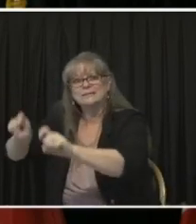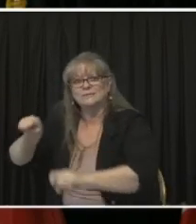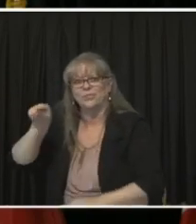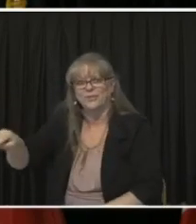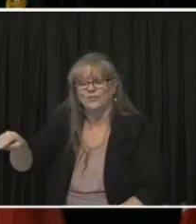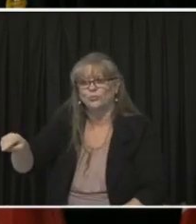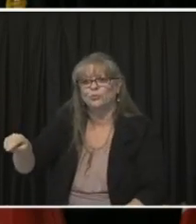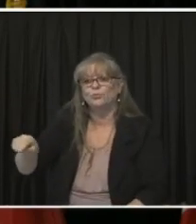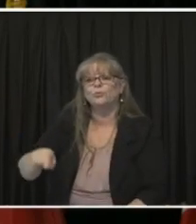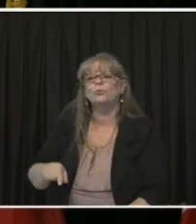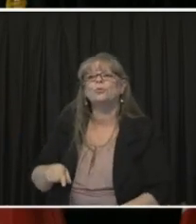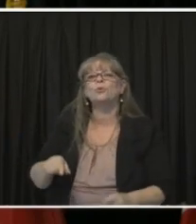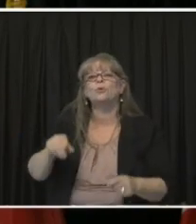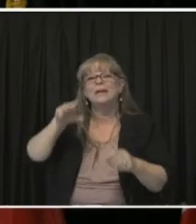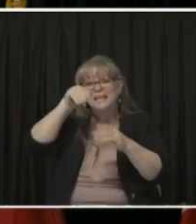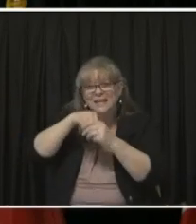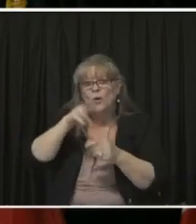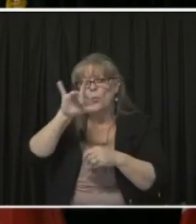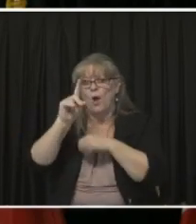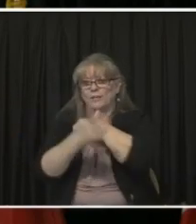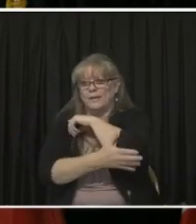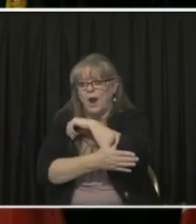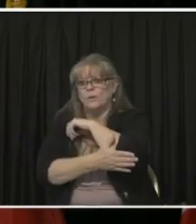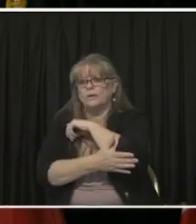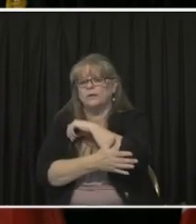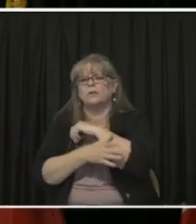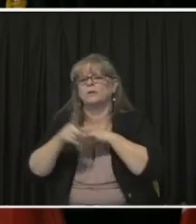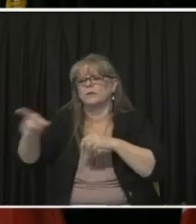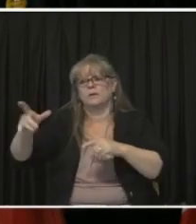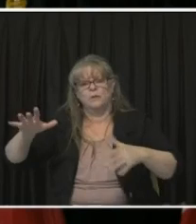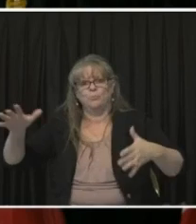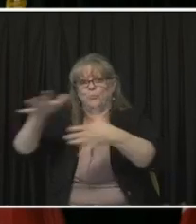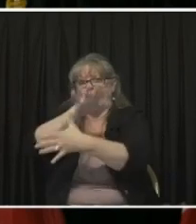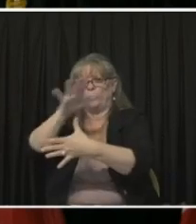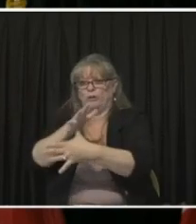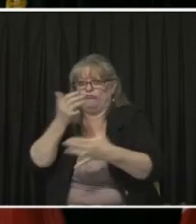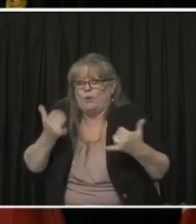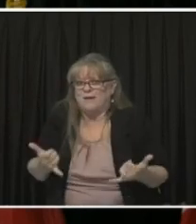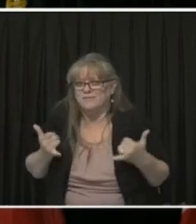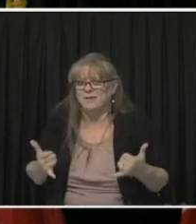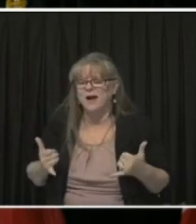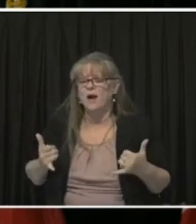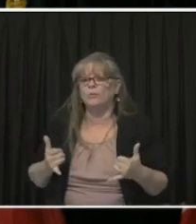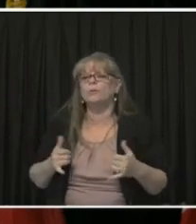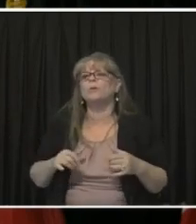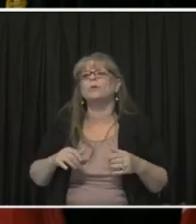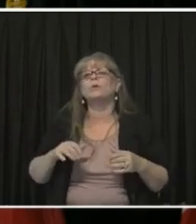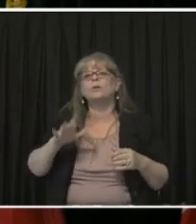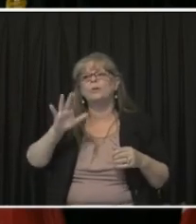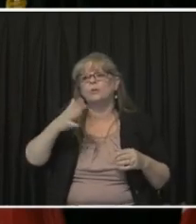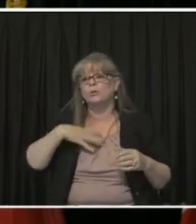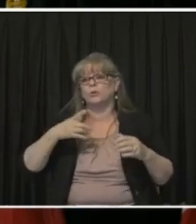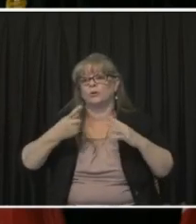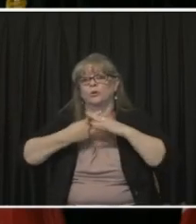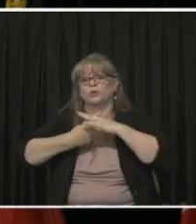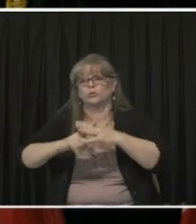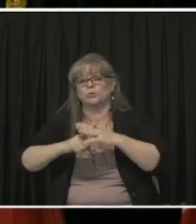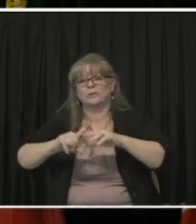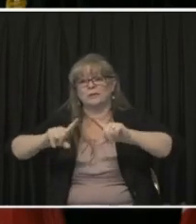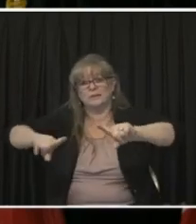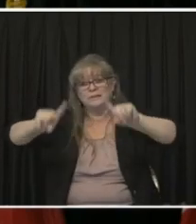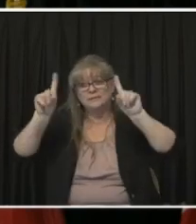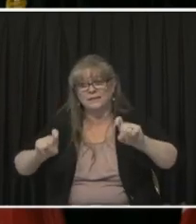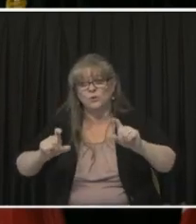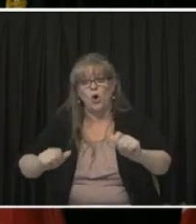with JBS on testing all employees, which was part of their original plan. And then unfortunately, they did back away from that and chose to be closed